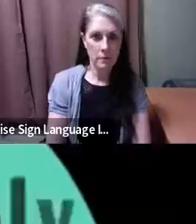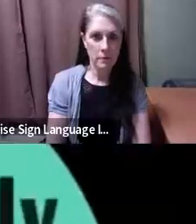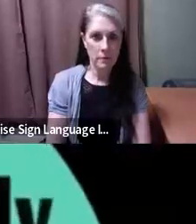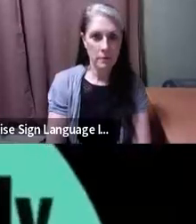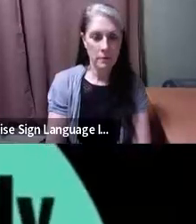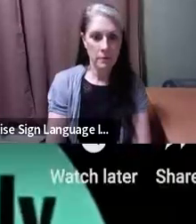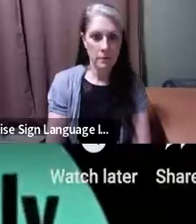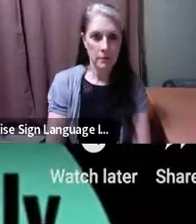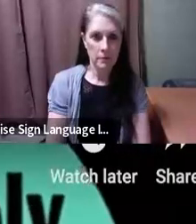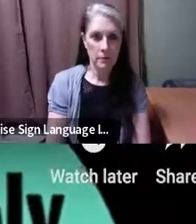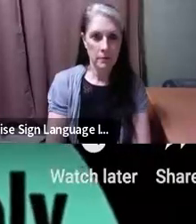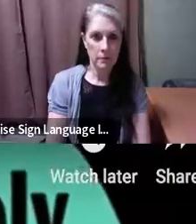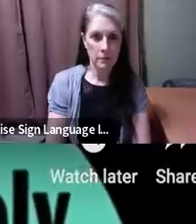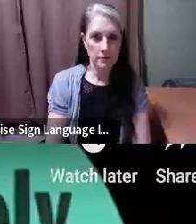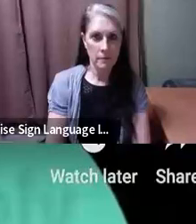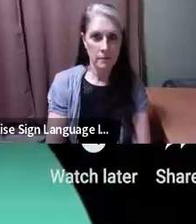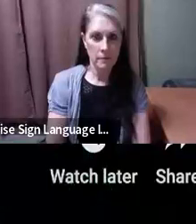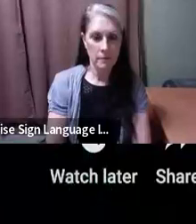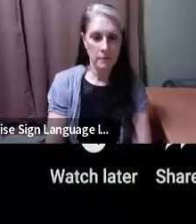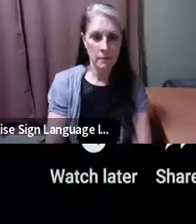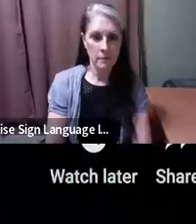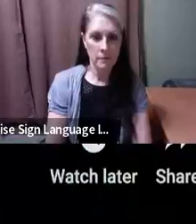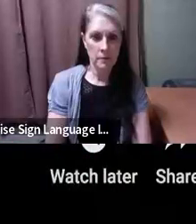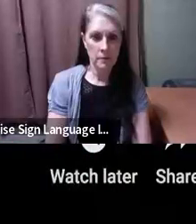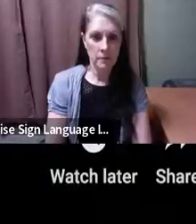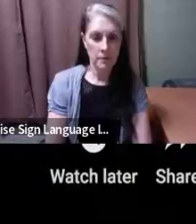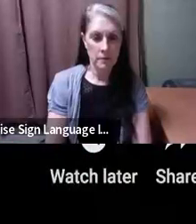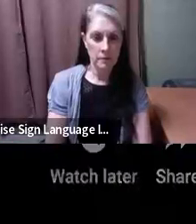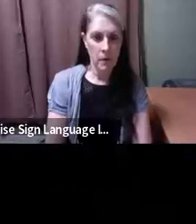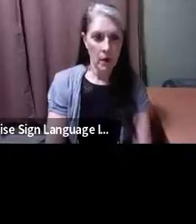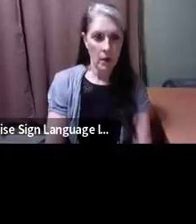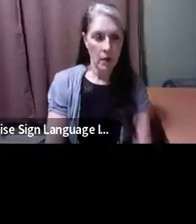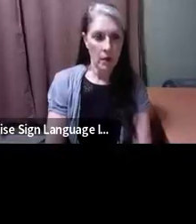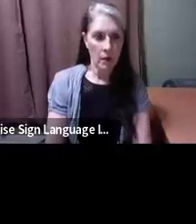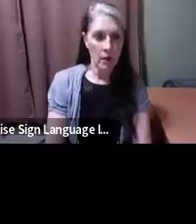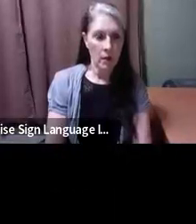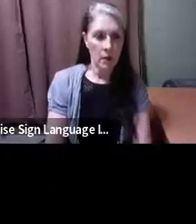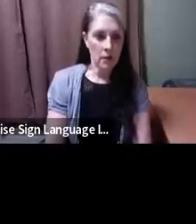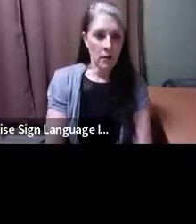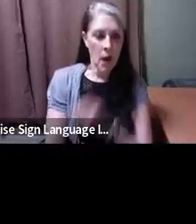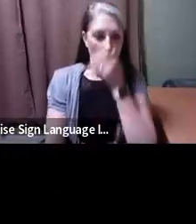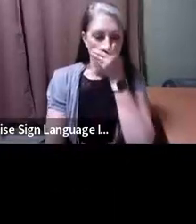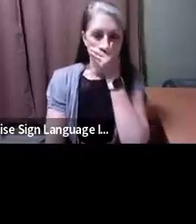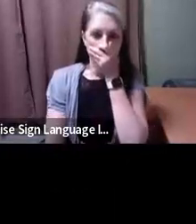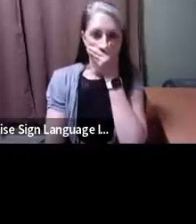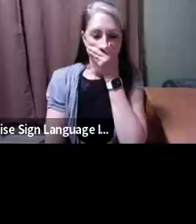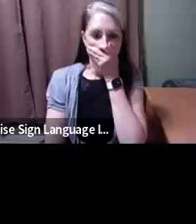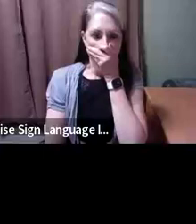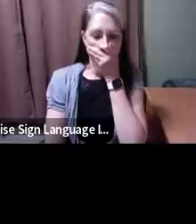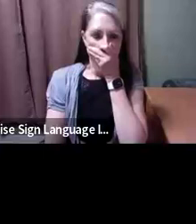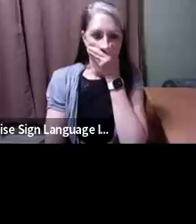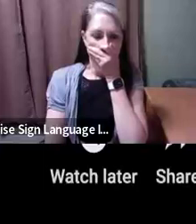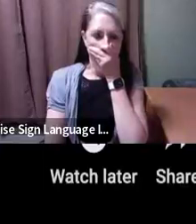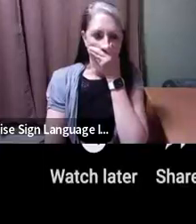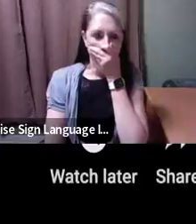collectively dismantle ableism? What choices can we make to fuel our march towards social justice? There is